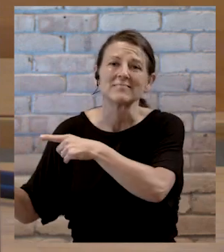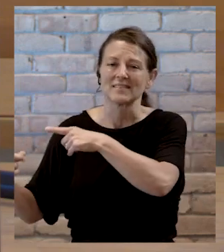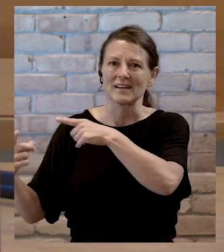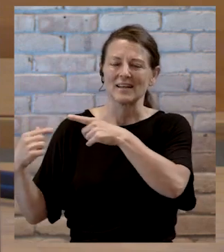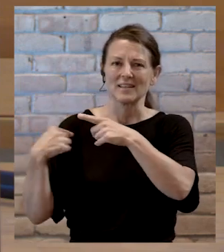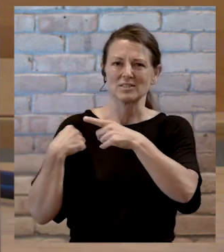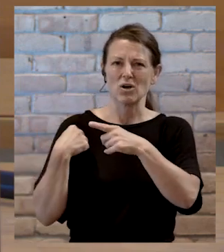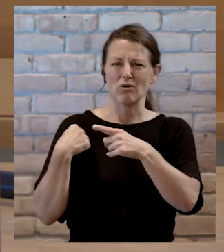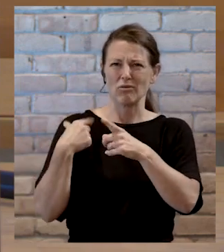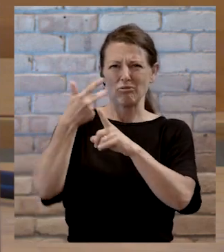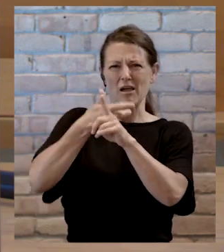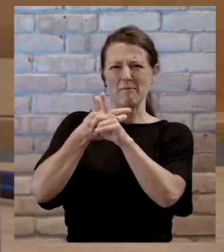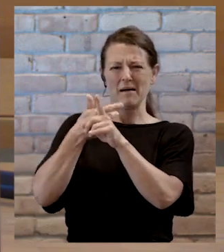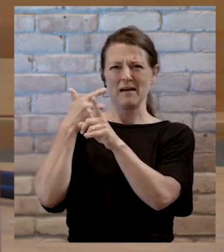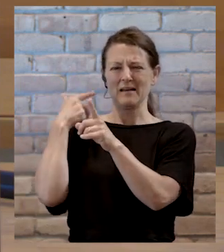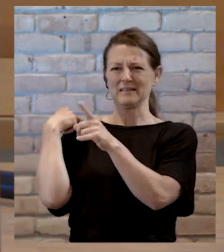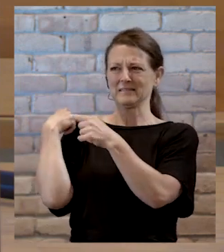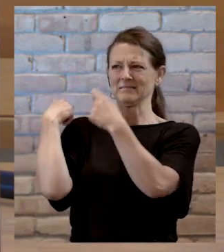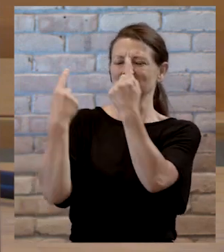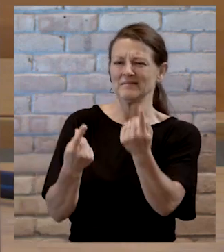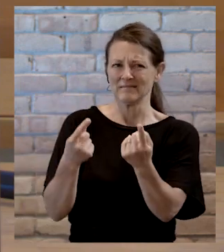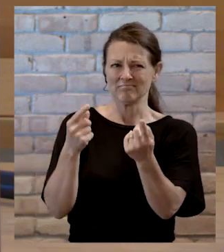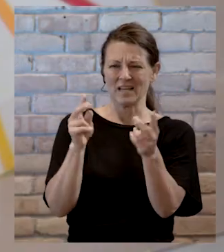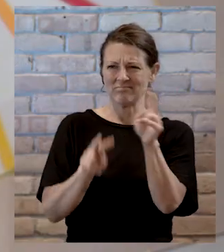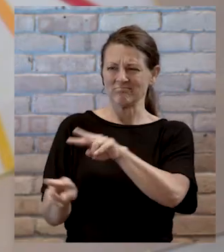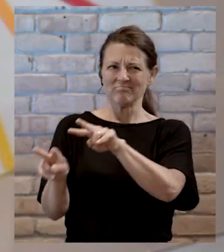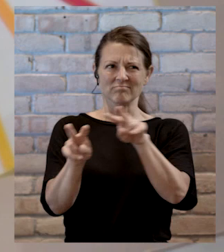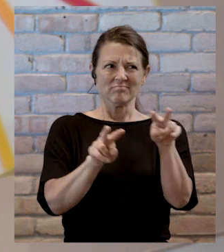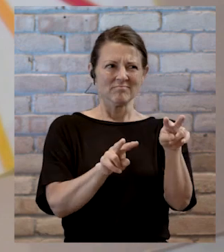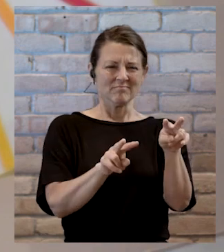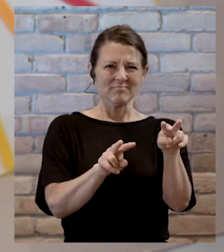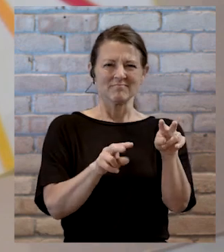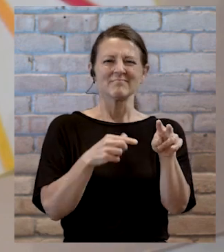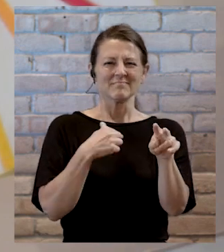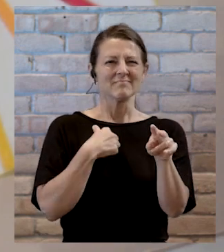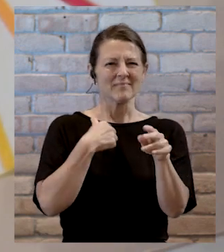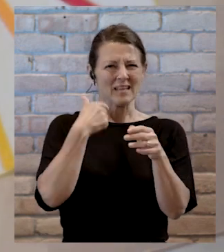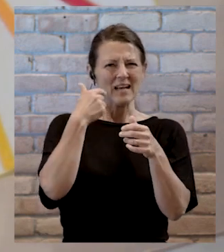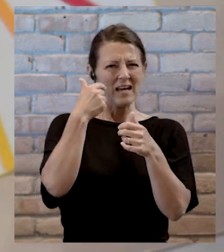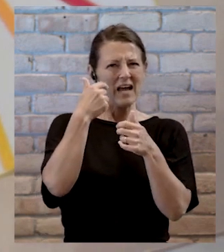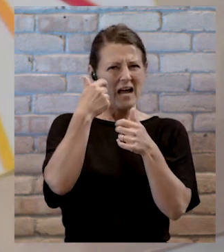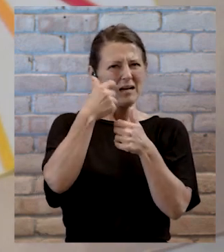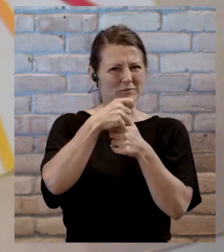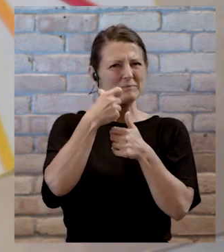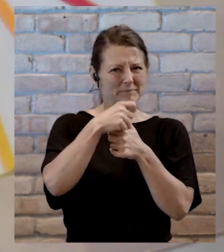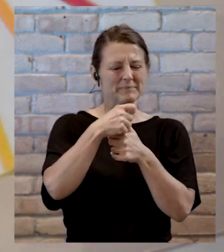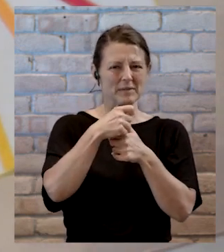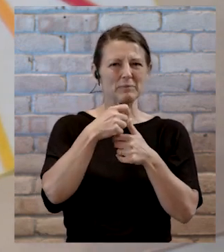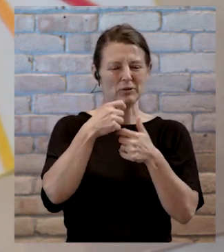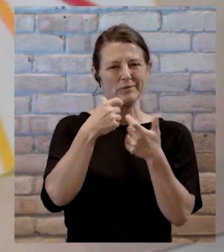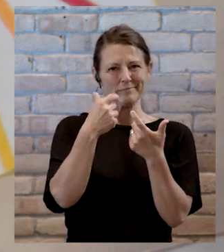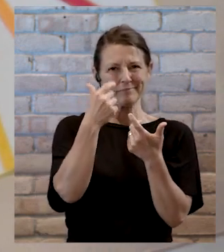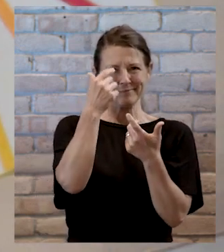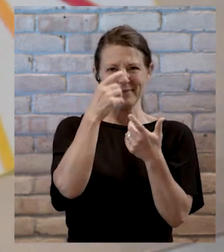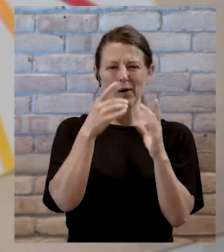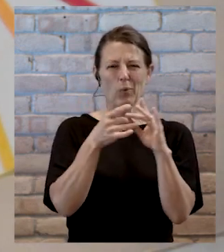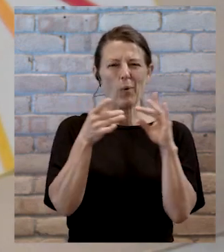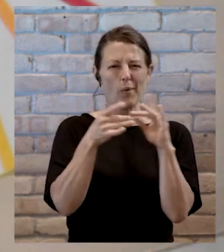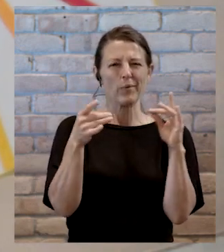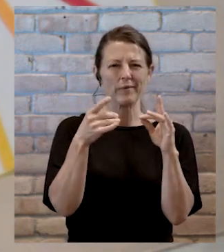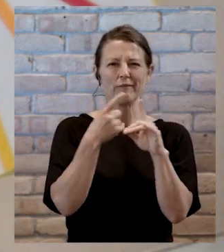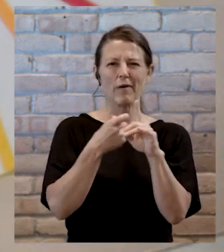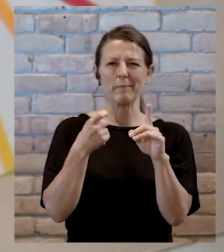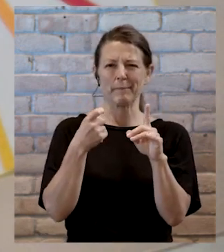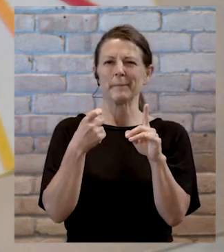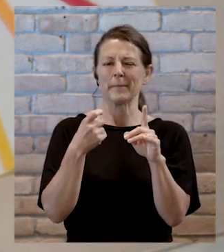just sit back and as I look at the world around us right now, I'm reminded, and I hate to admit this, but I'm reminded of a quote from an old